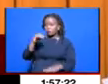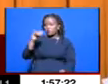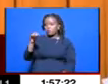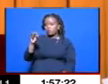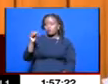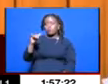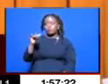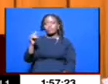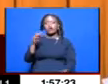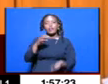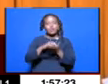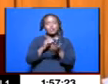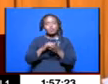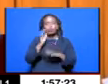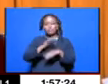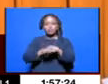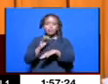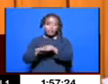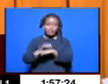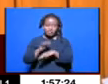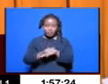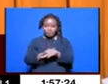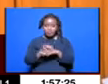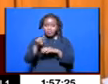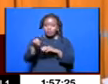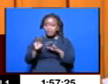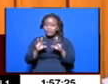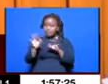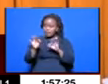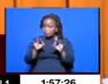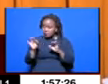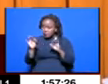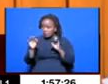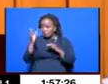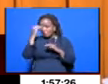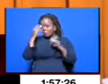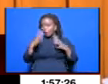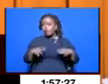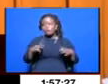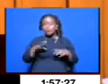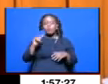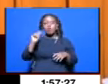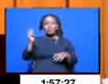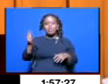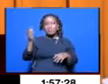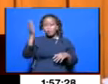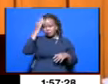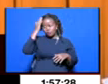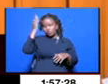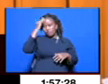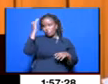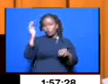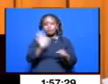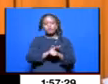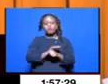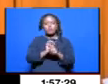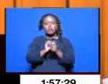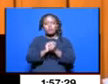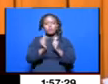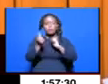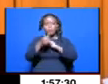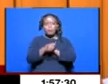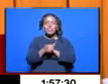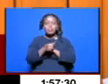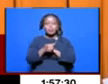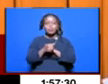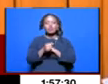necessary. This may explain why the people of Kenya, aware of the frequent and frivolous amendments to the